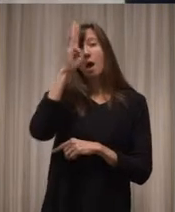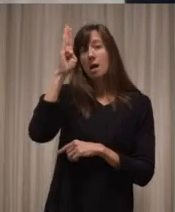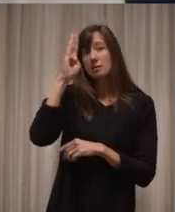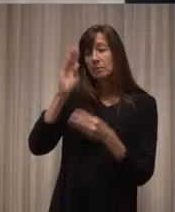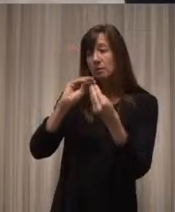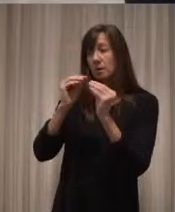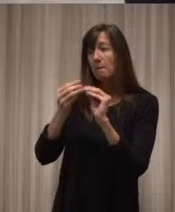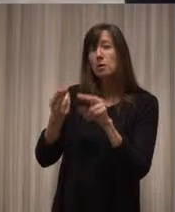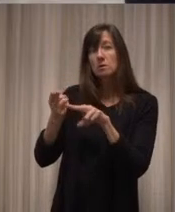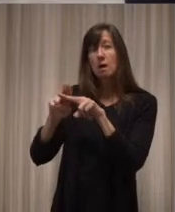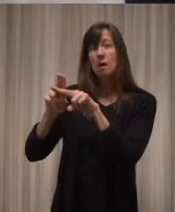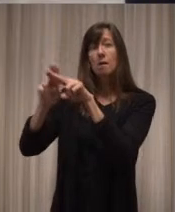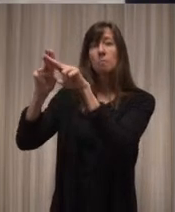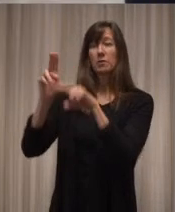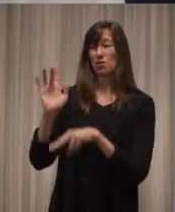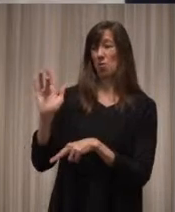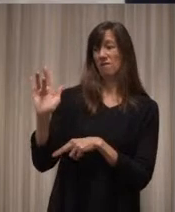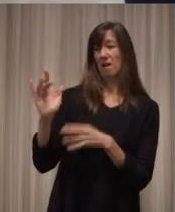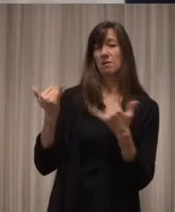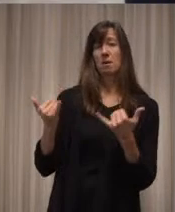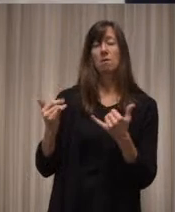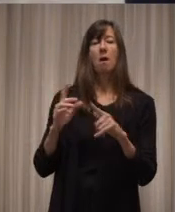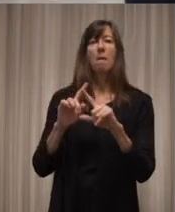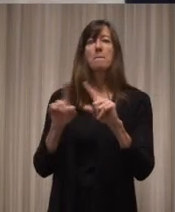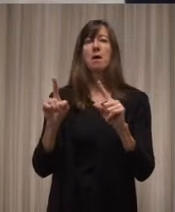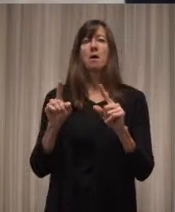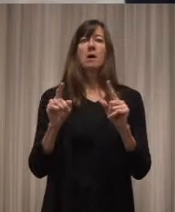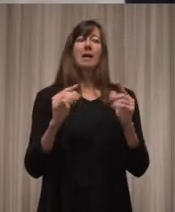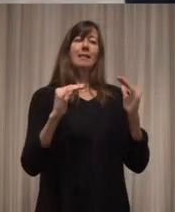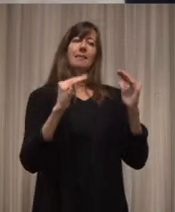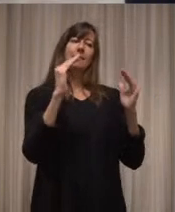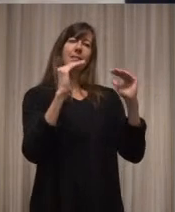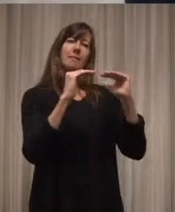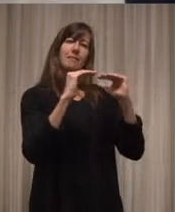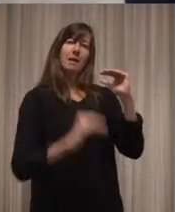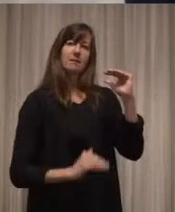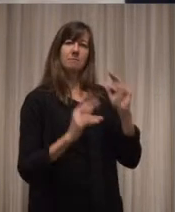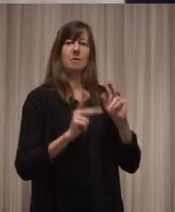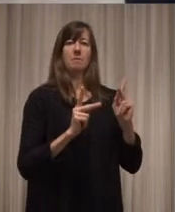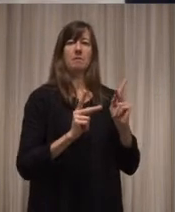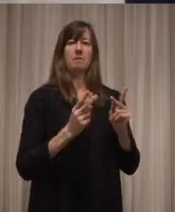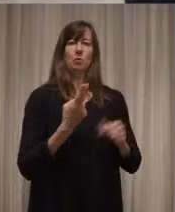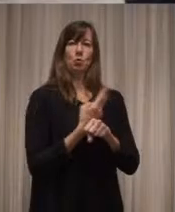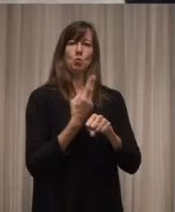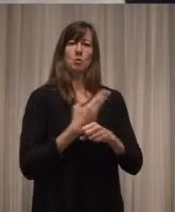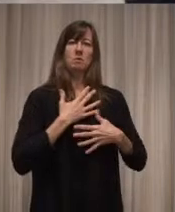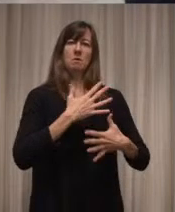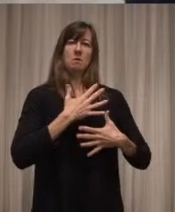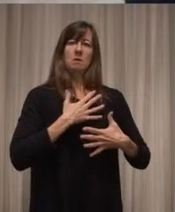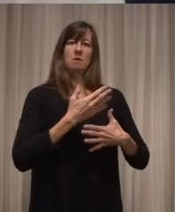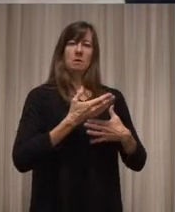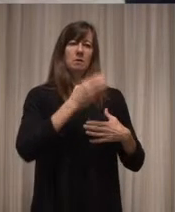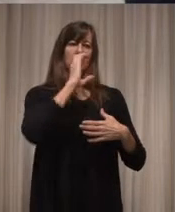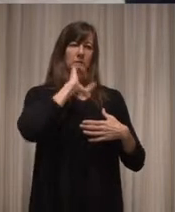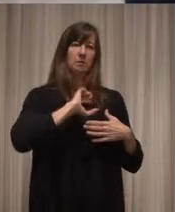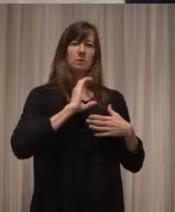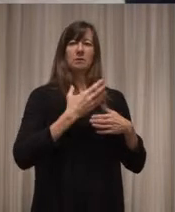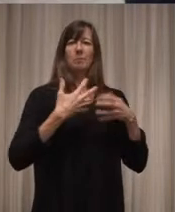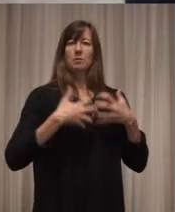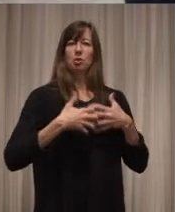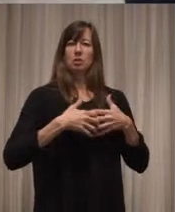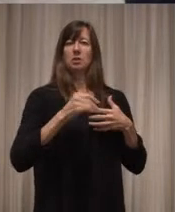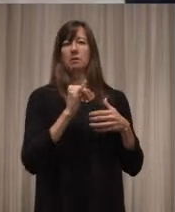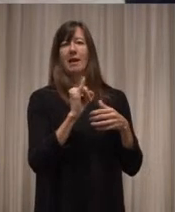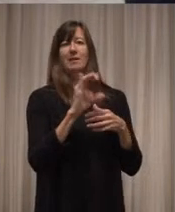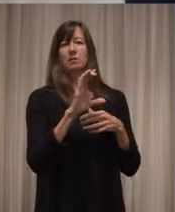have as many folks needing to be put on ventilators, which is very good news. In terms of active cases, I talked about this one